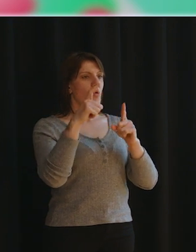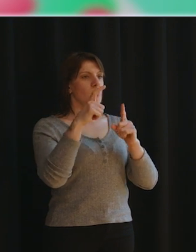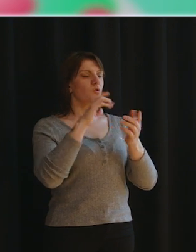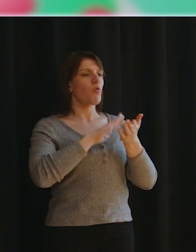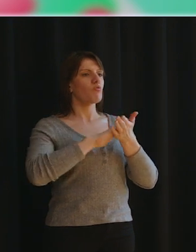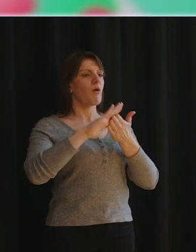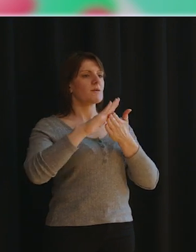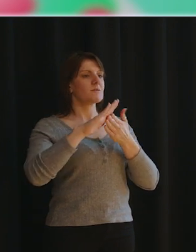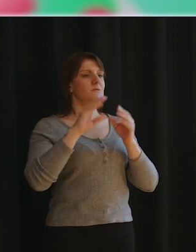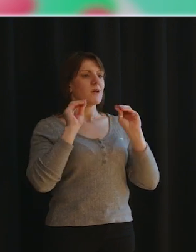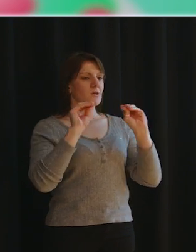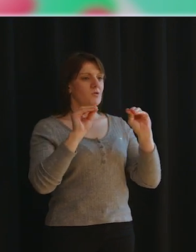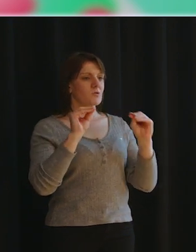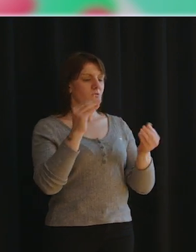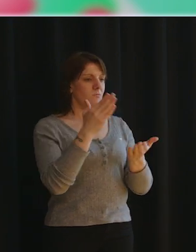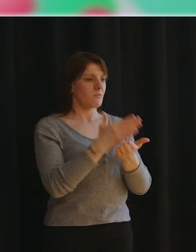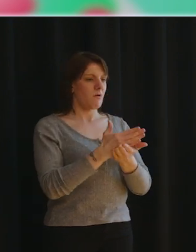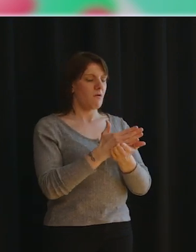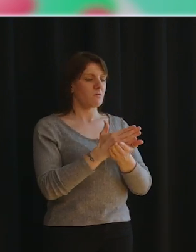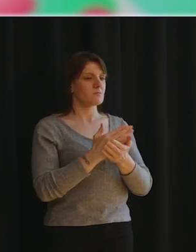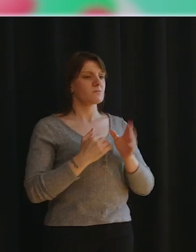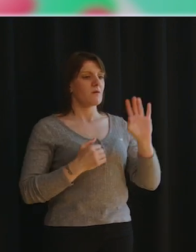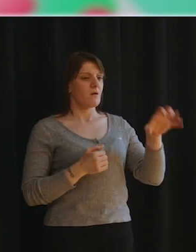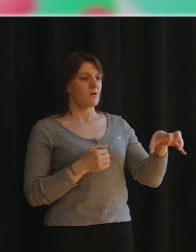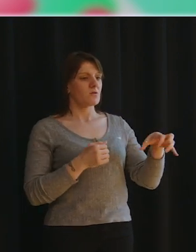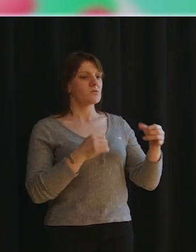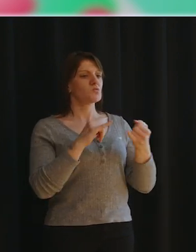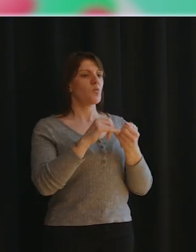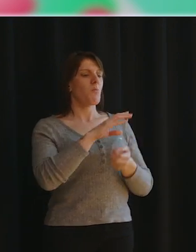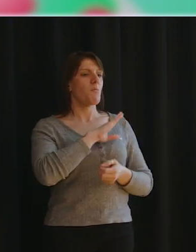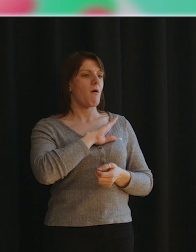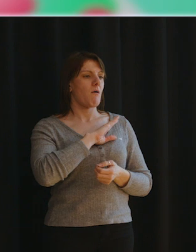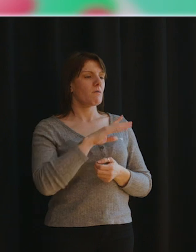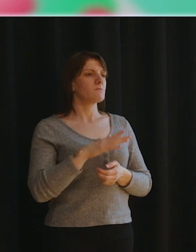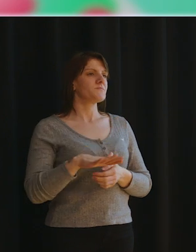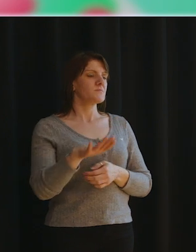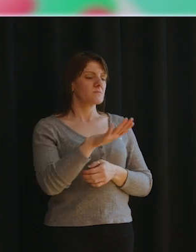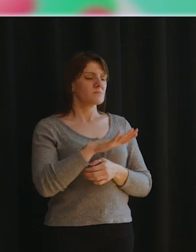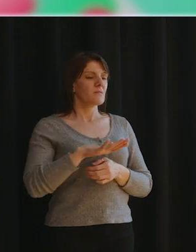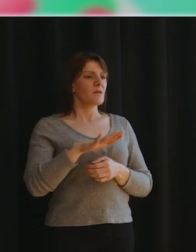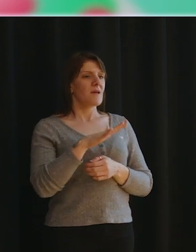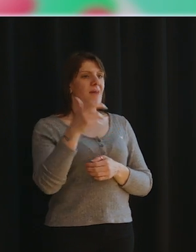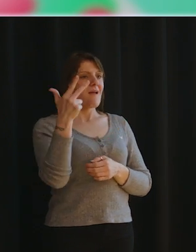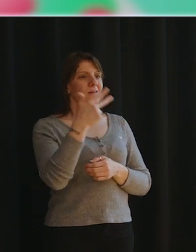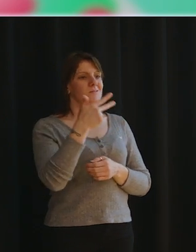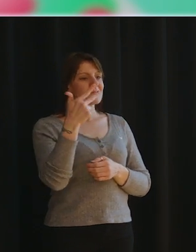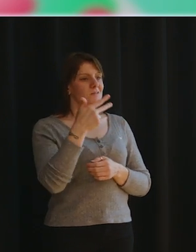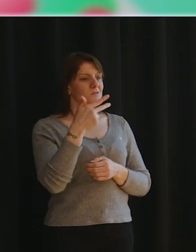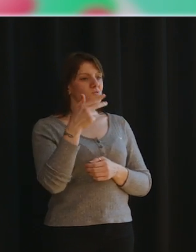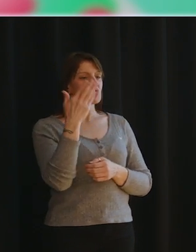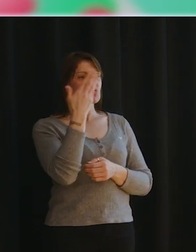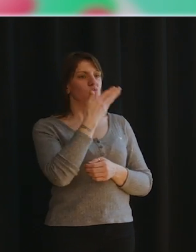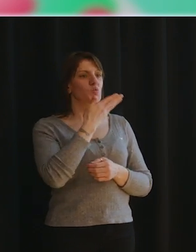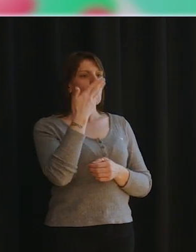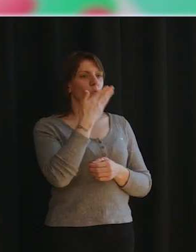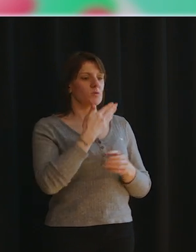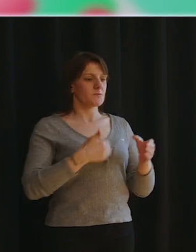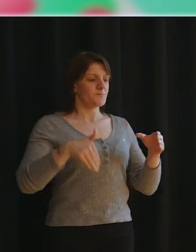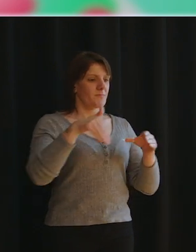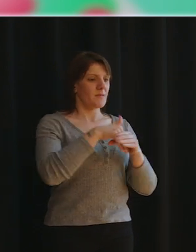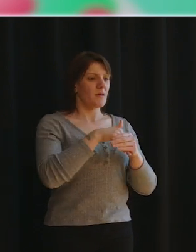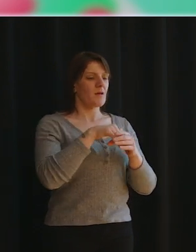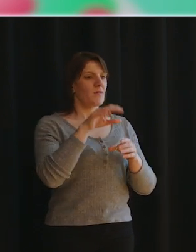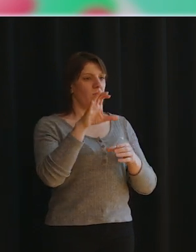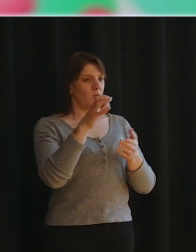We're currently based out of Sewell Park, and there's 18 schools within our trust, including 3 secondary